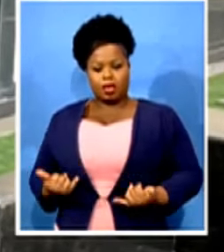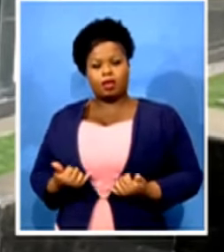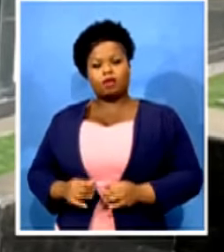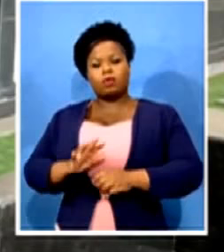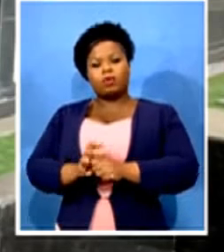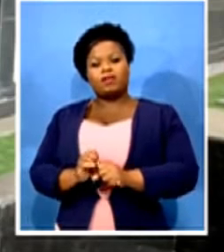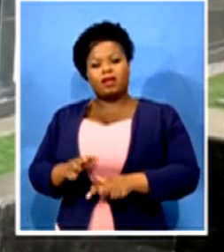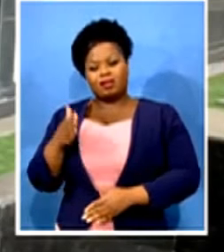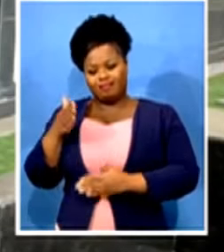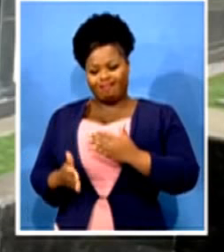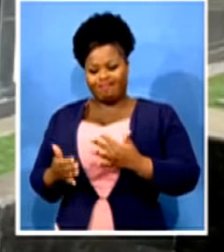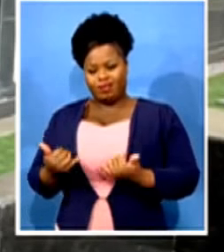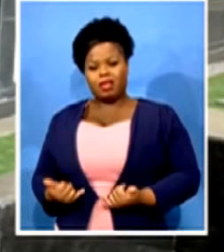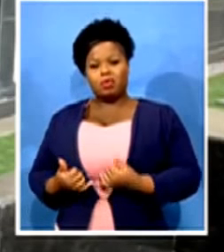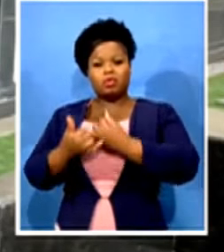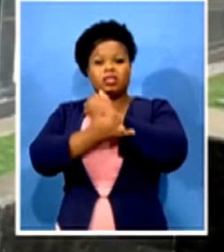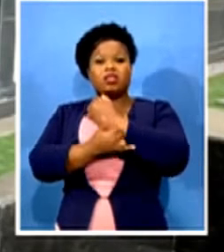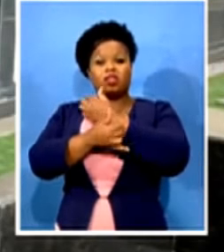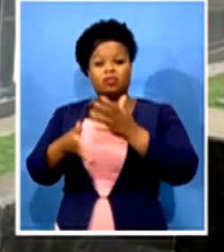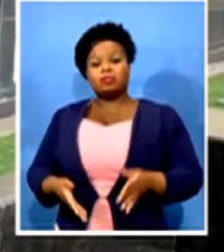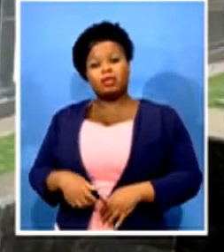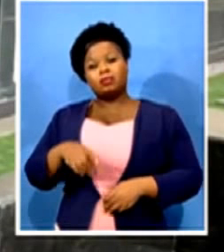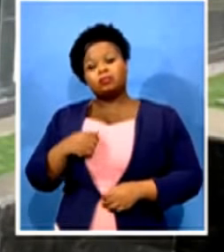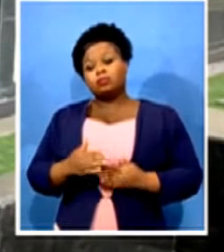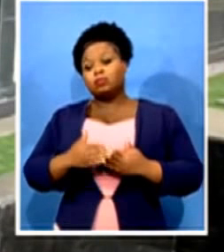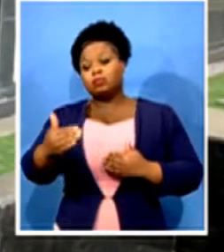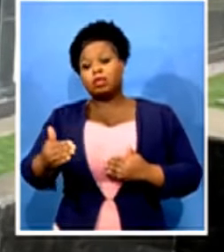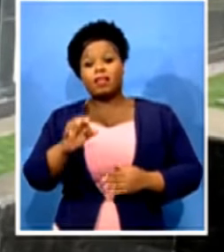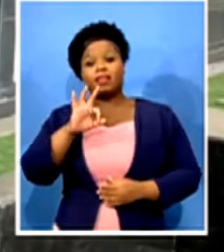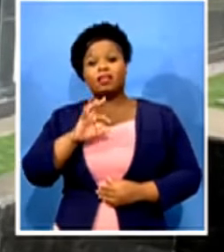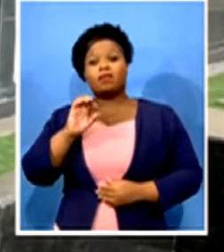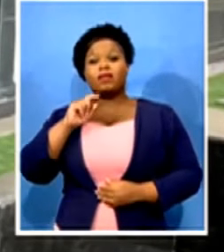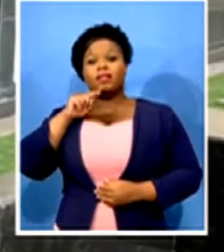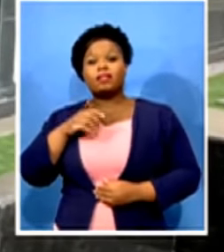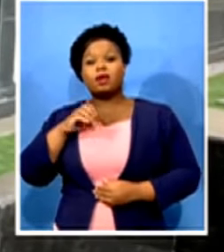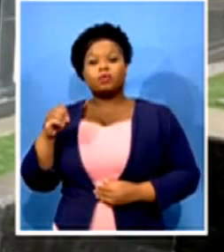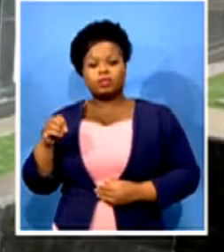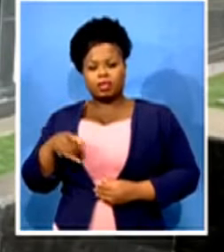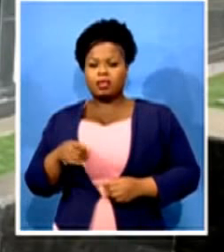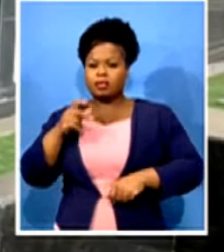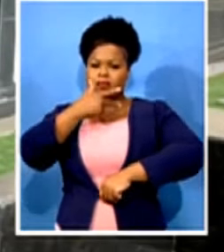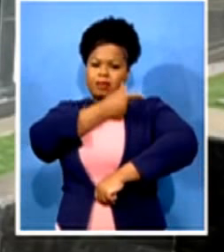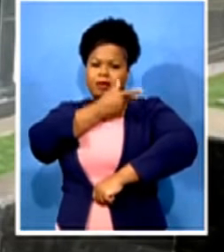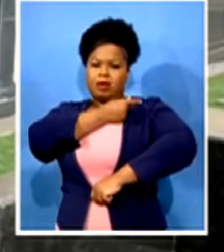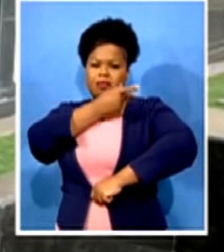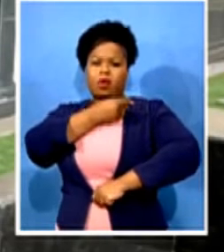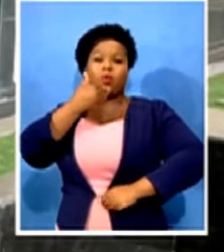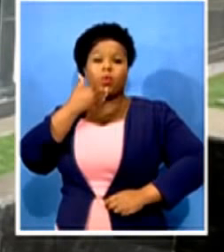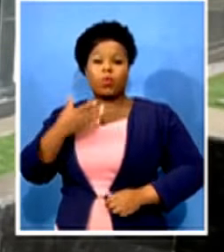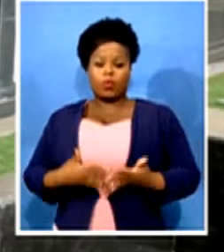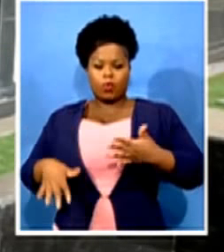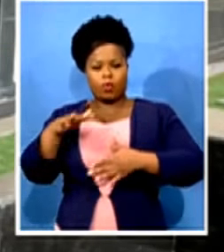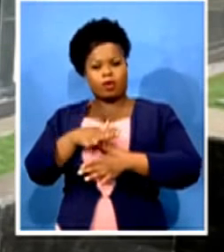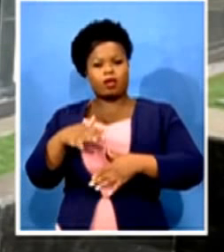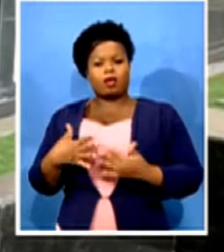We're going to see 300,000 early beneficiaries. These are healthcare workers getting inoculated on day one itself.